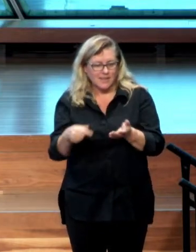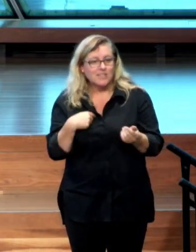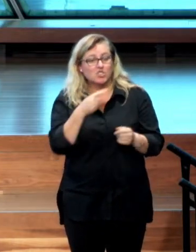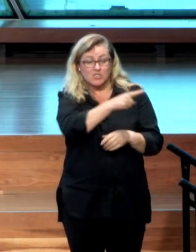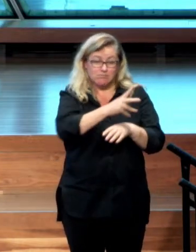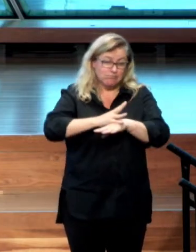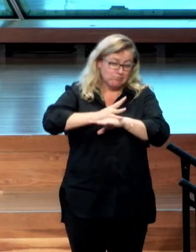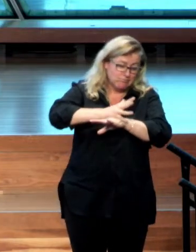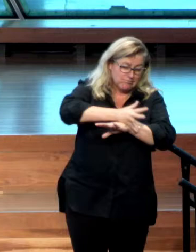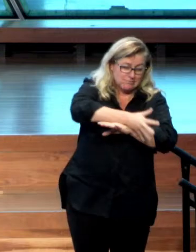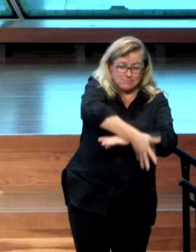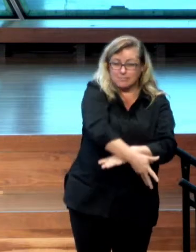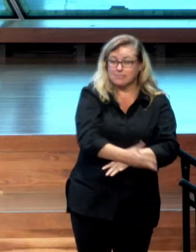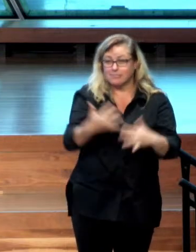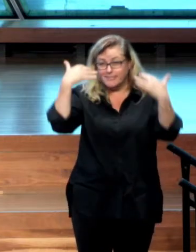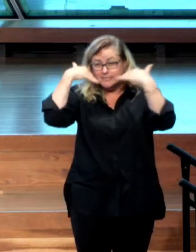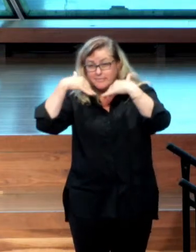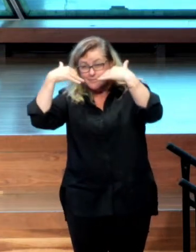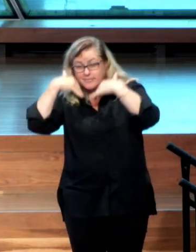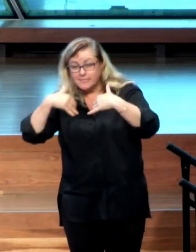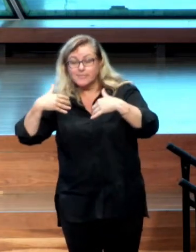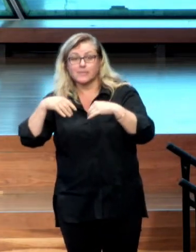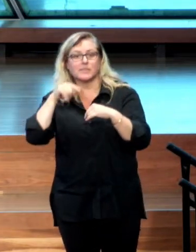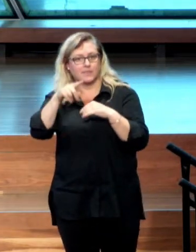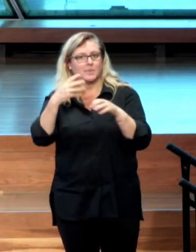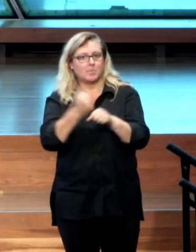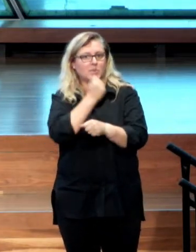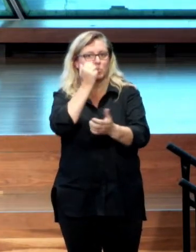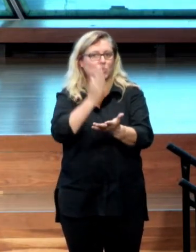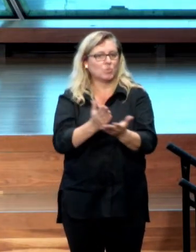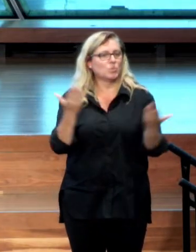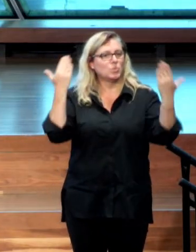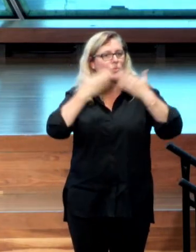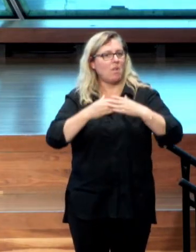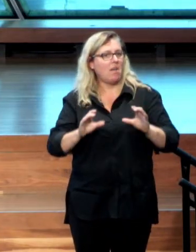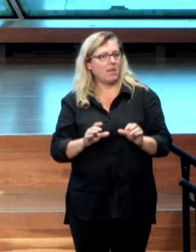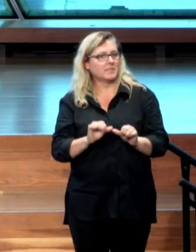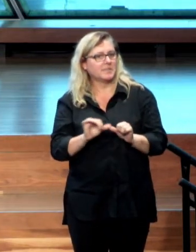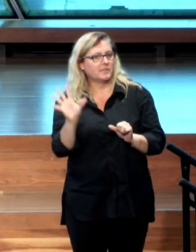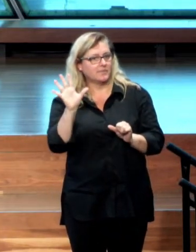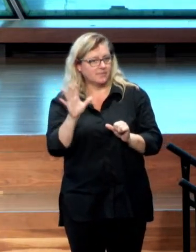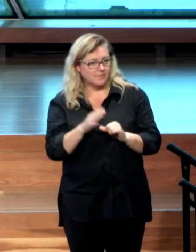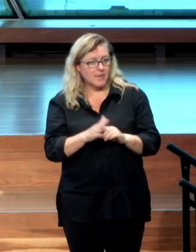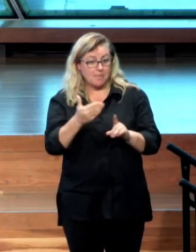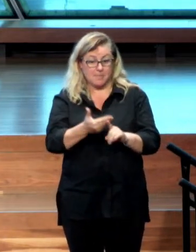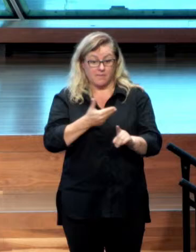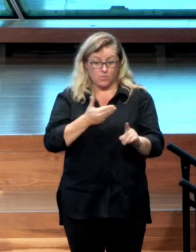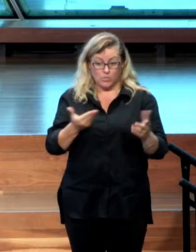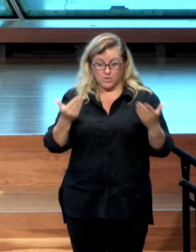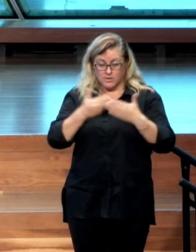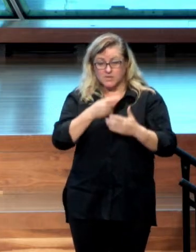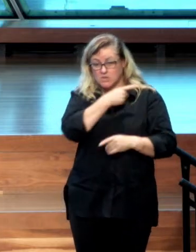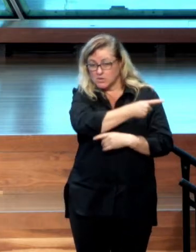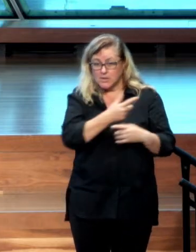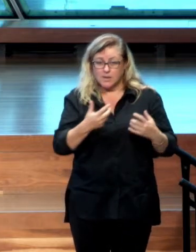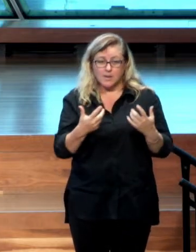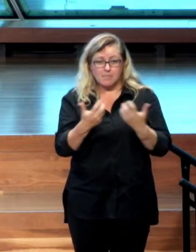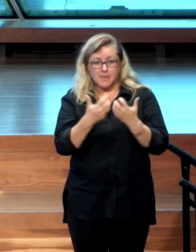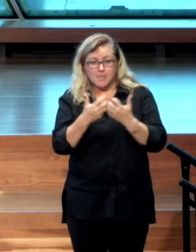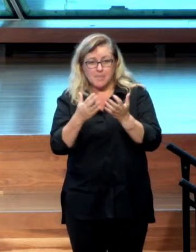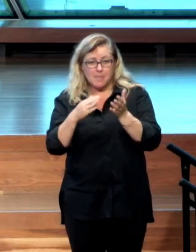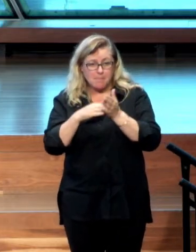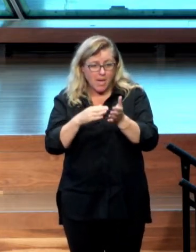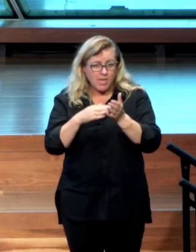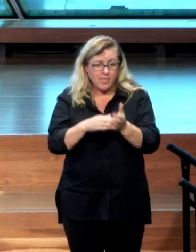tirelessly to make all tonight's magic happen. And prior to tonight, she has been, for the last many months,